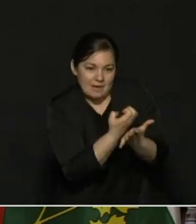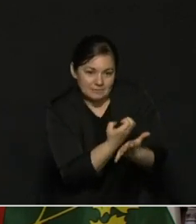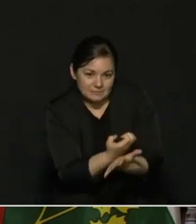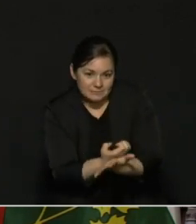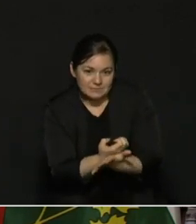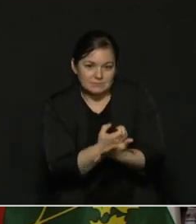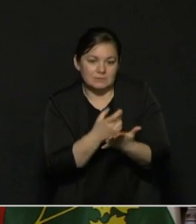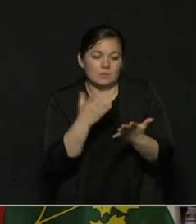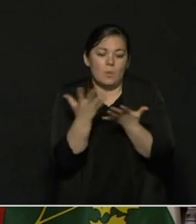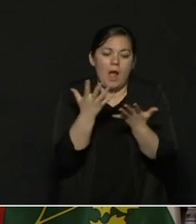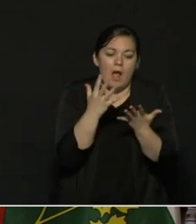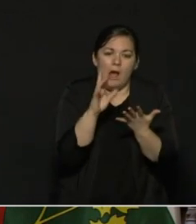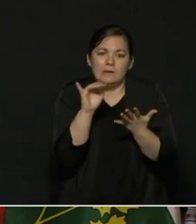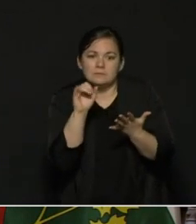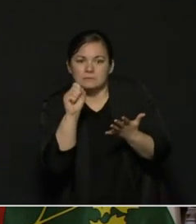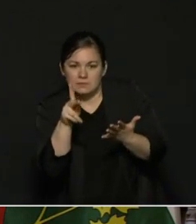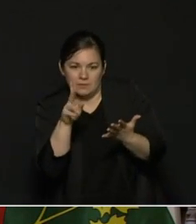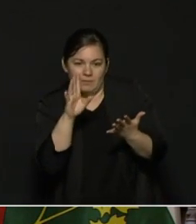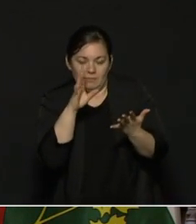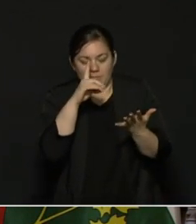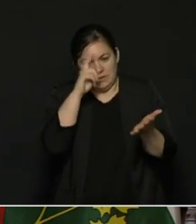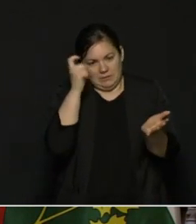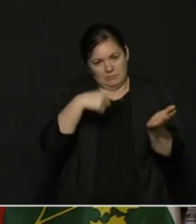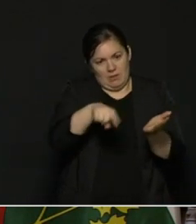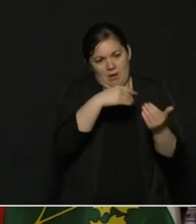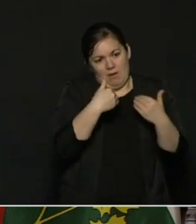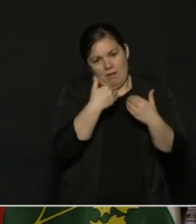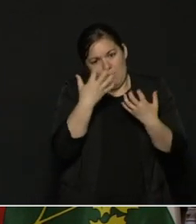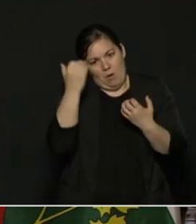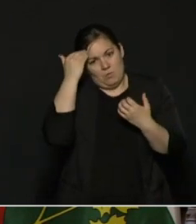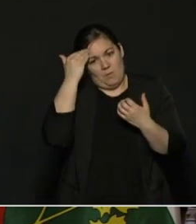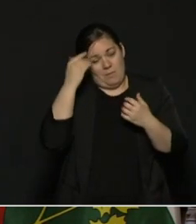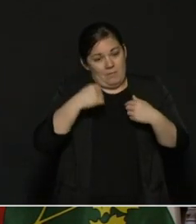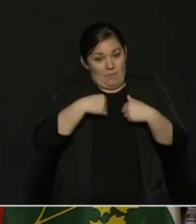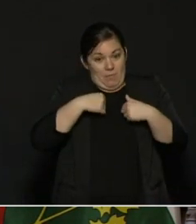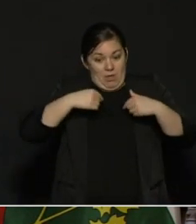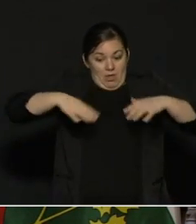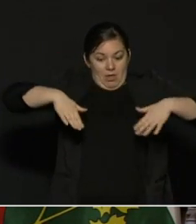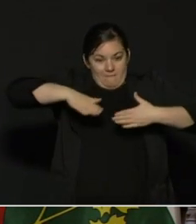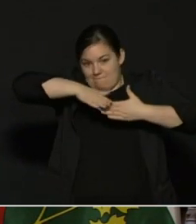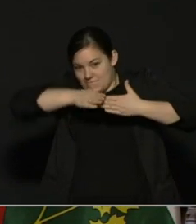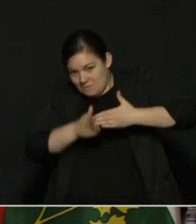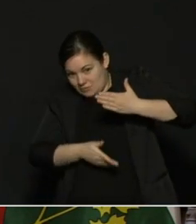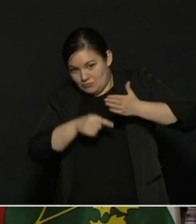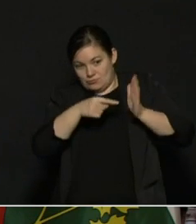to the public who may be wanting. So I haven't got the final report on that particular condition,